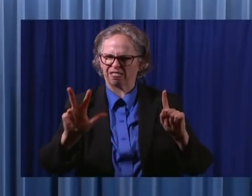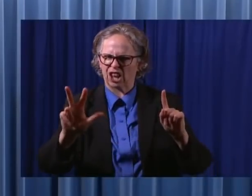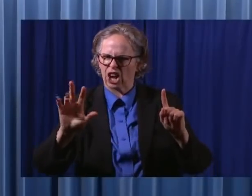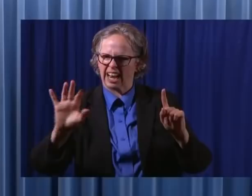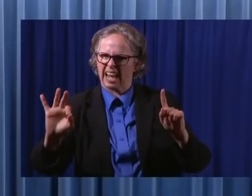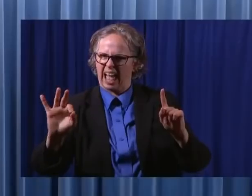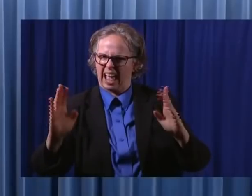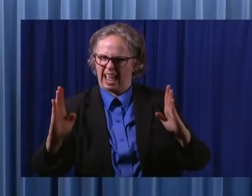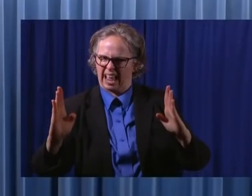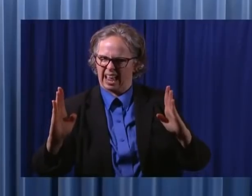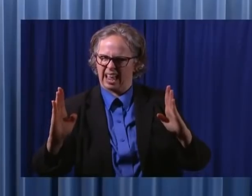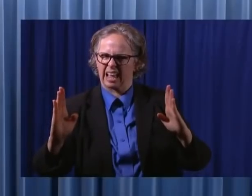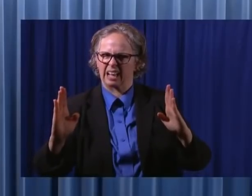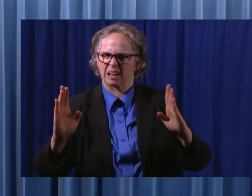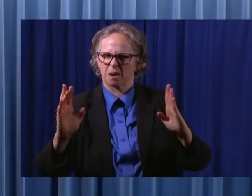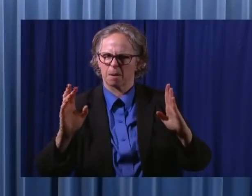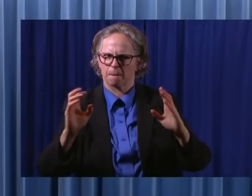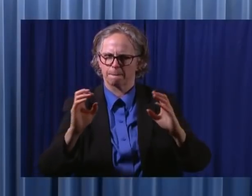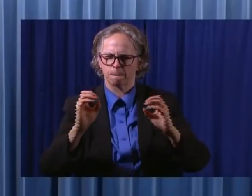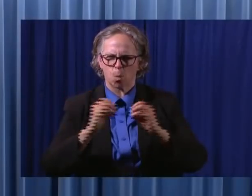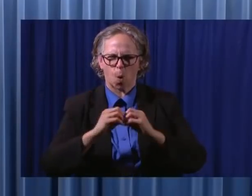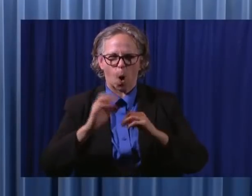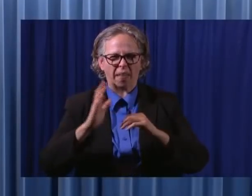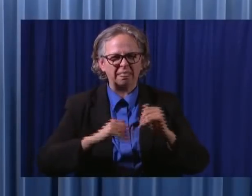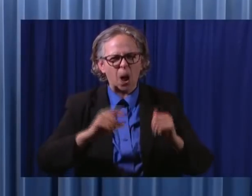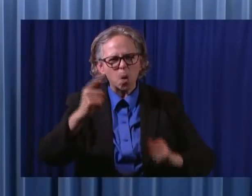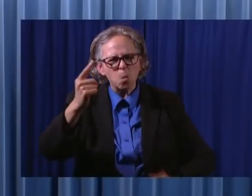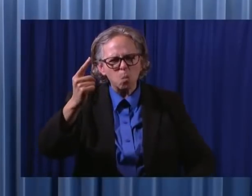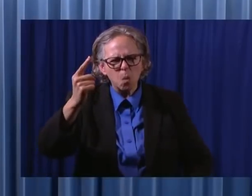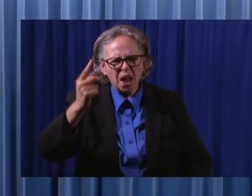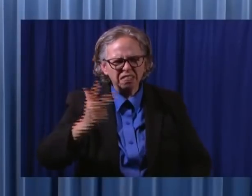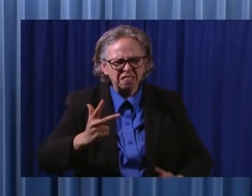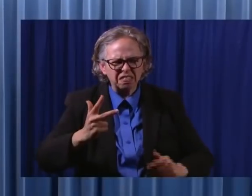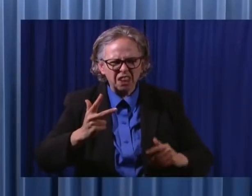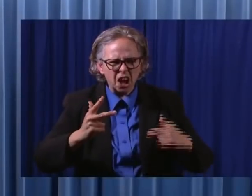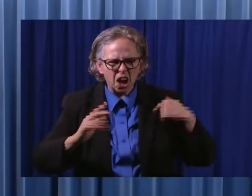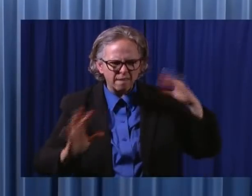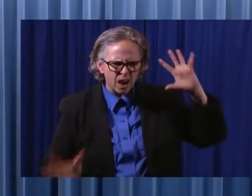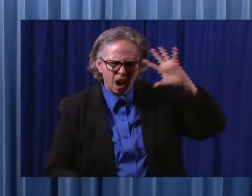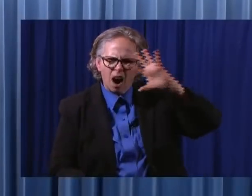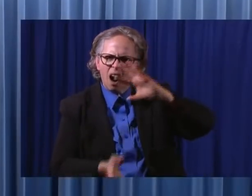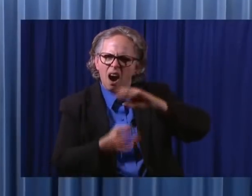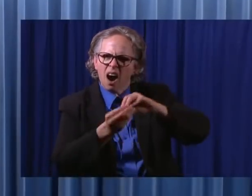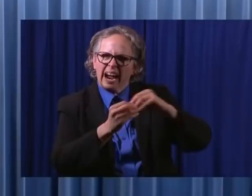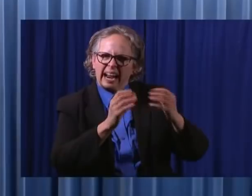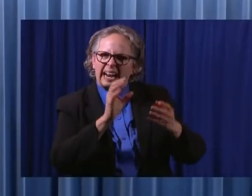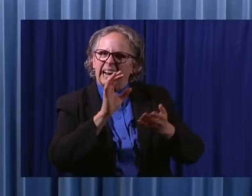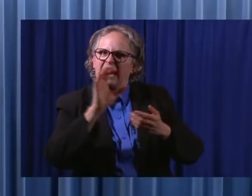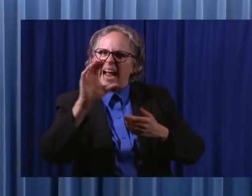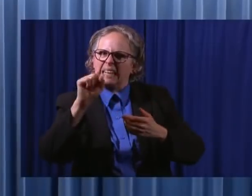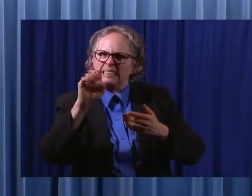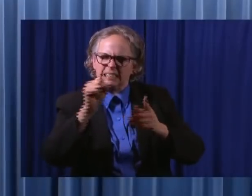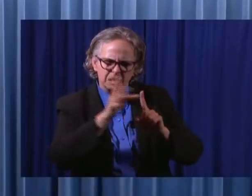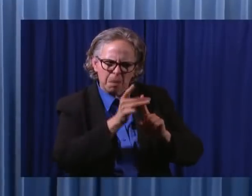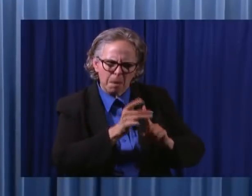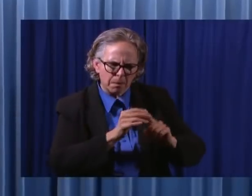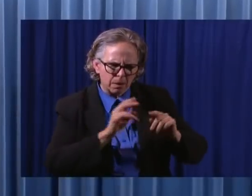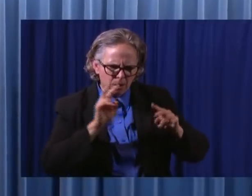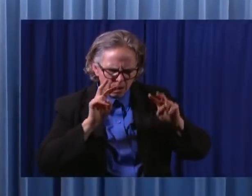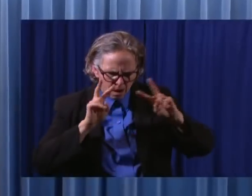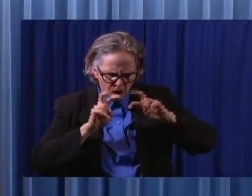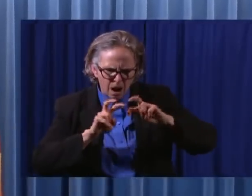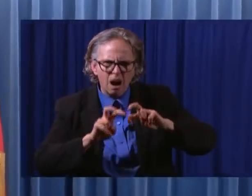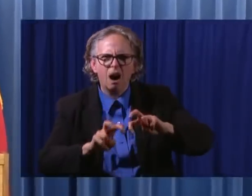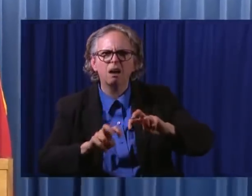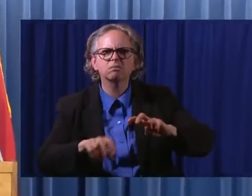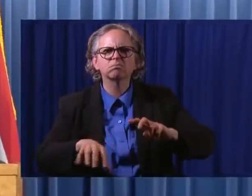over 1/3 of all of the cases, which was not the situation previously. And one of the things that worries me about this is a new virus, and we don't really